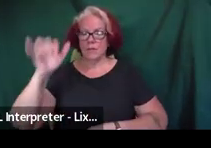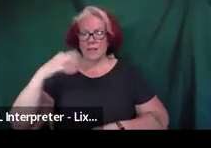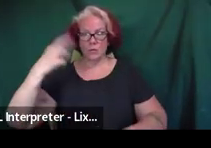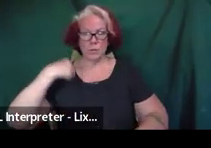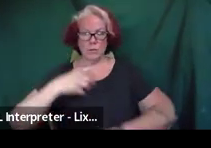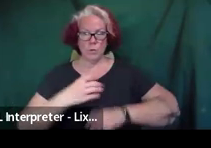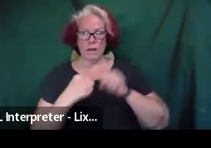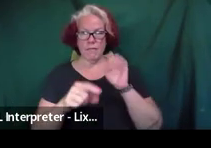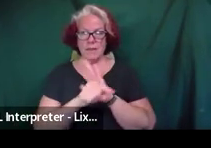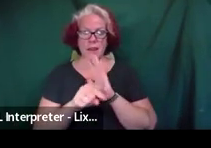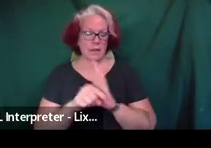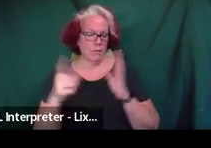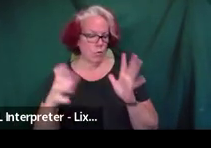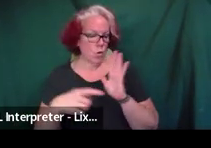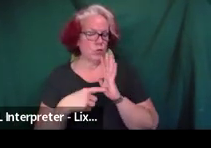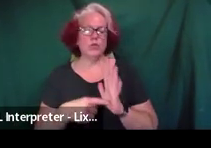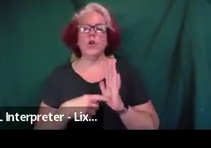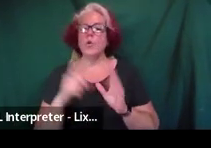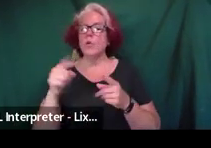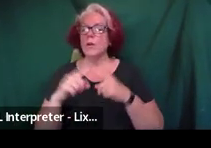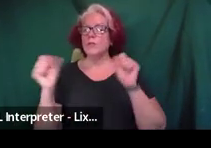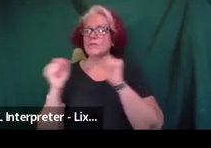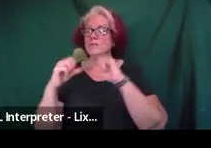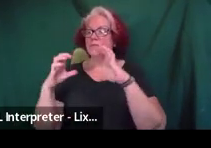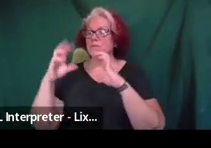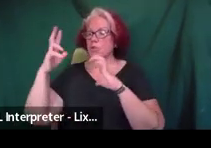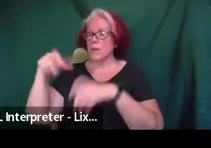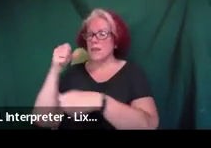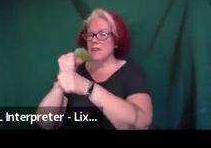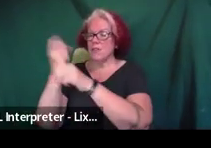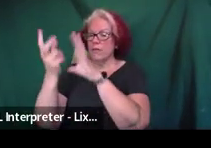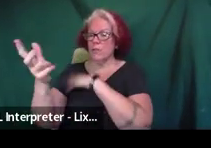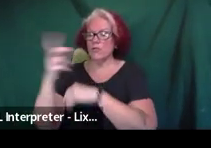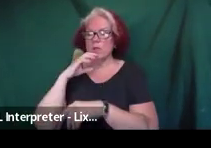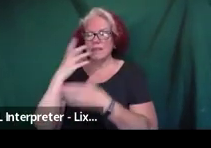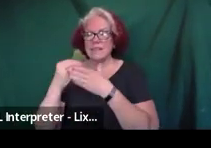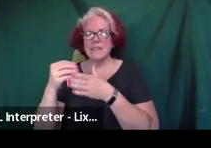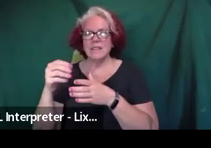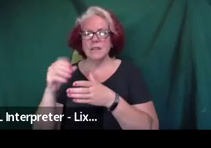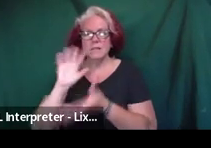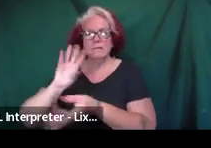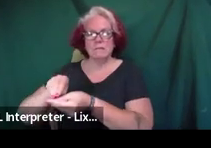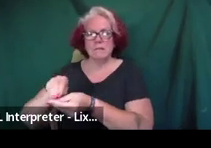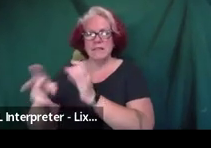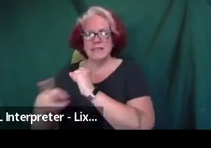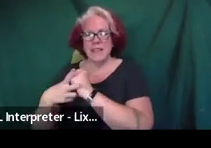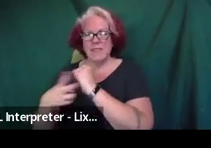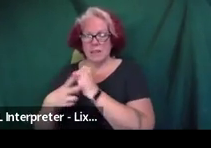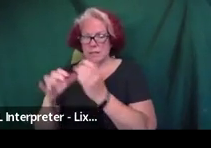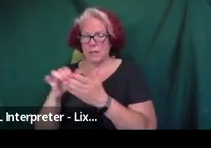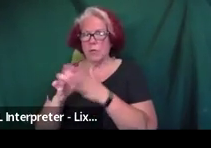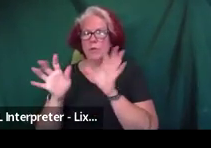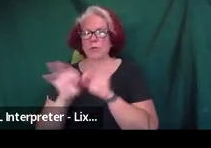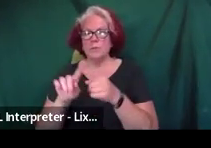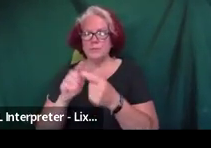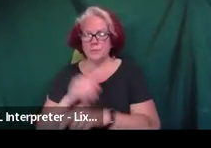we want to show, and definitely when you look at the three-year picture, it's a net savings that's going to be critical to our financial stability. And you